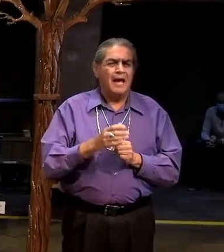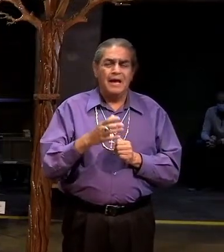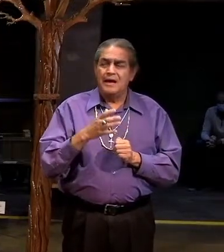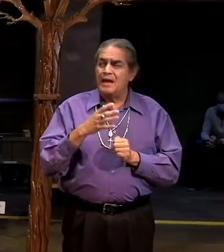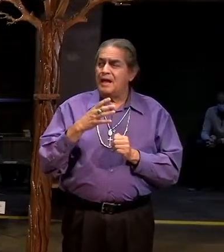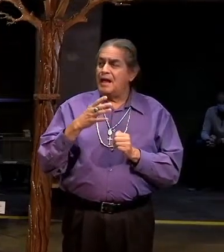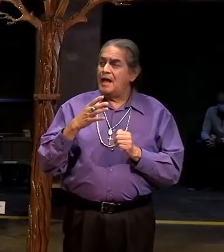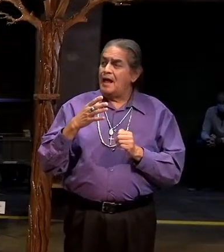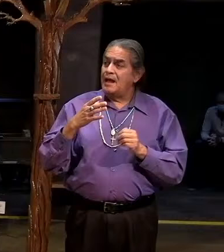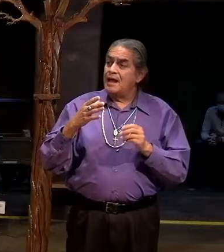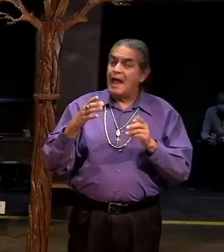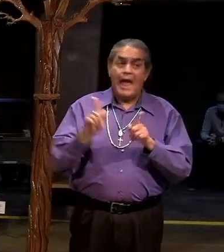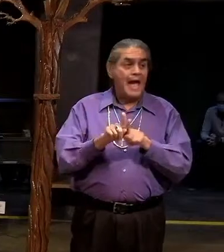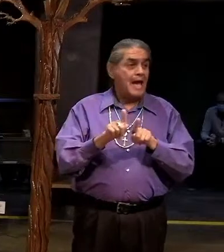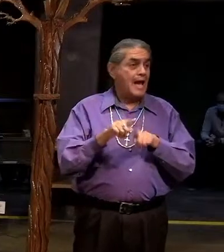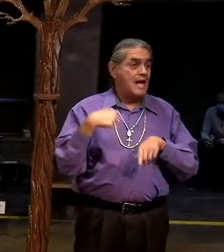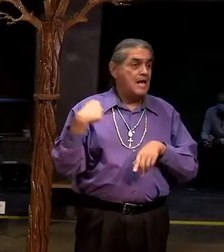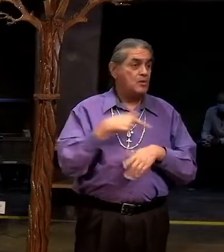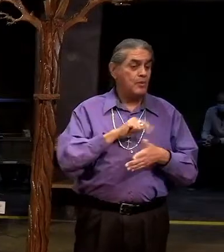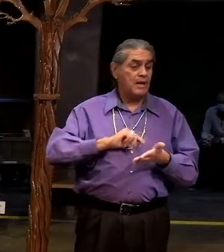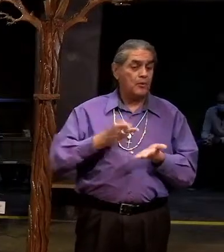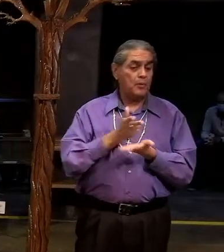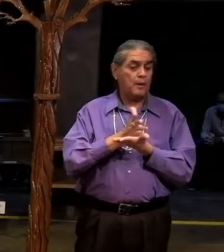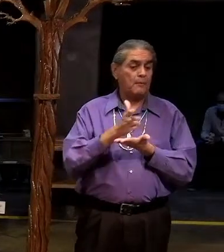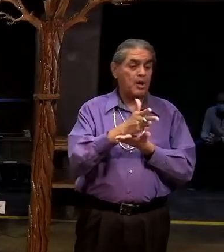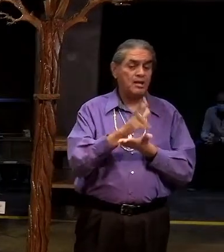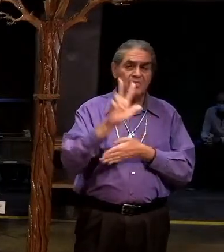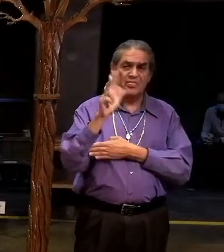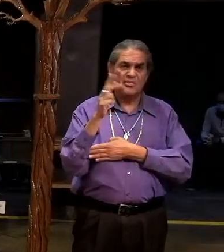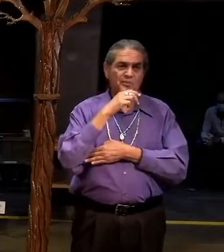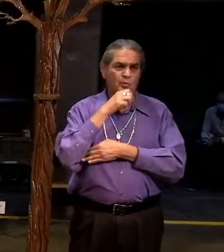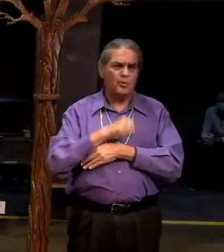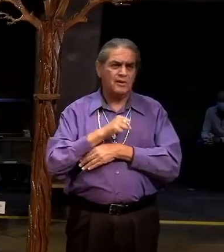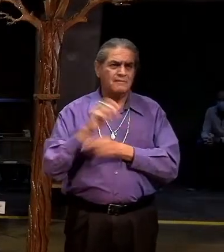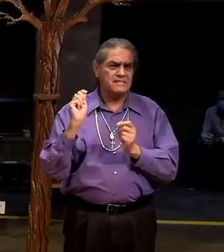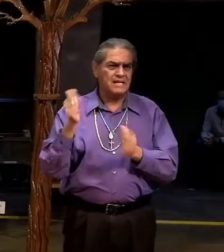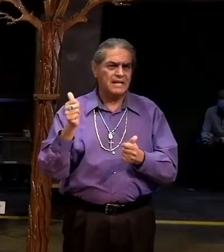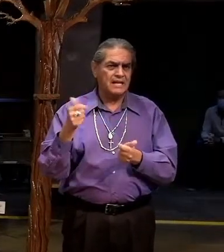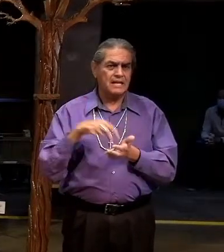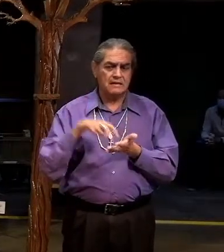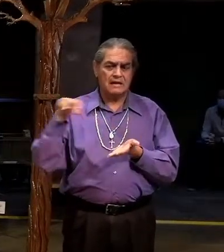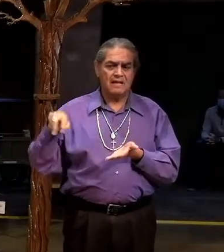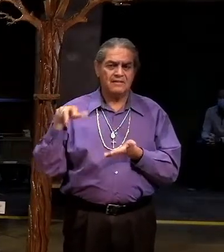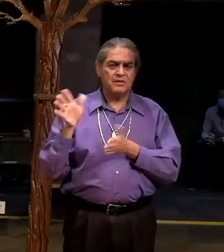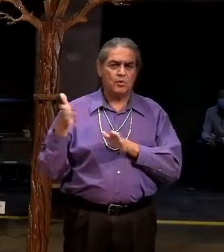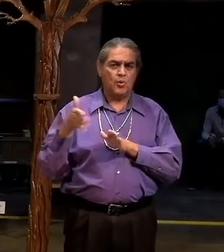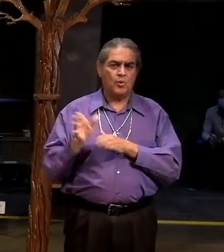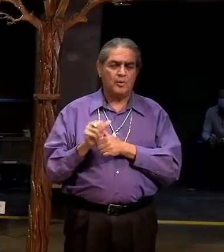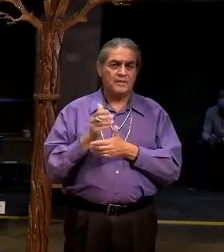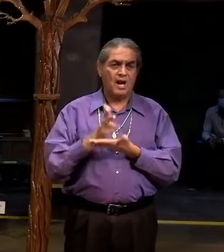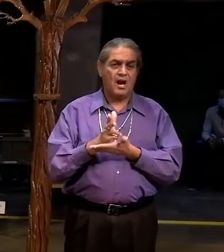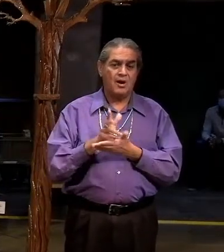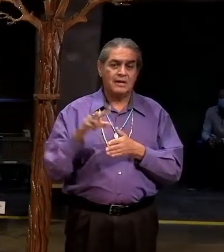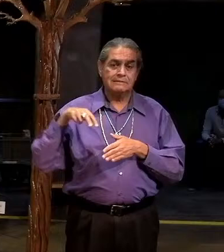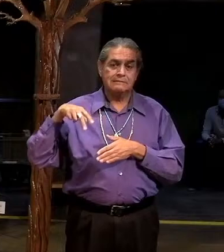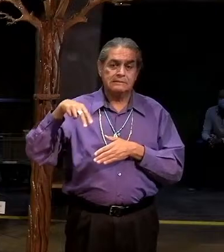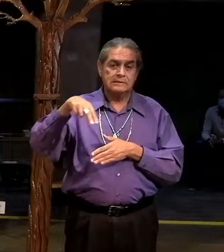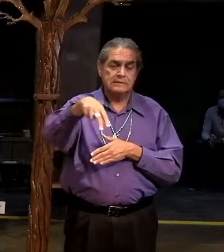were parking, the three-year-old suddenly got out the door of the car and ran across the road.